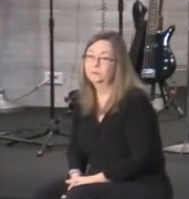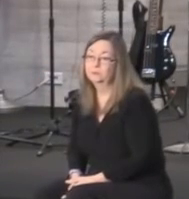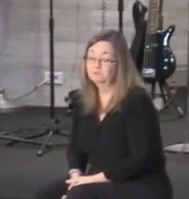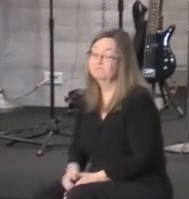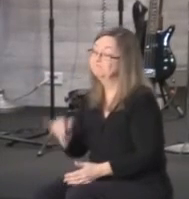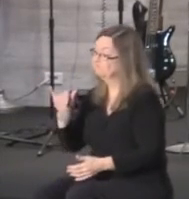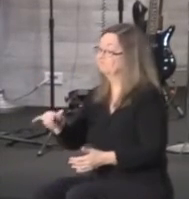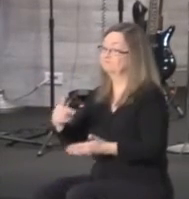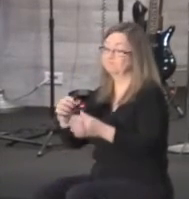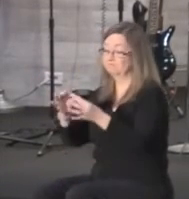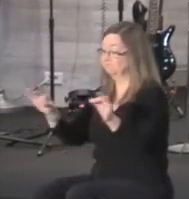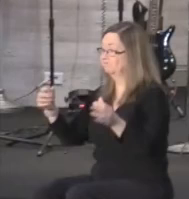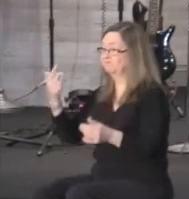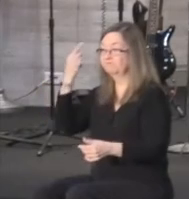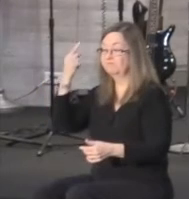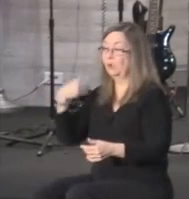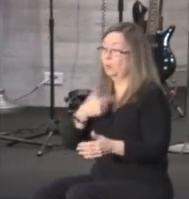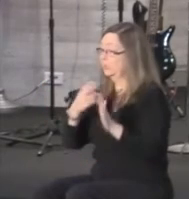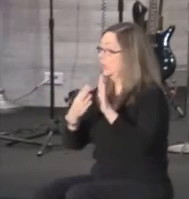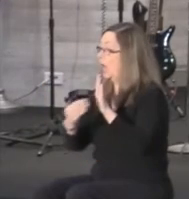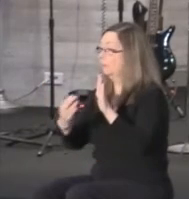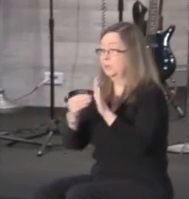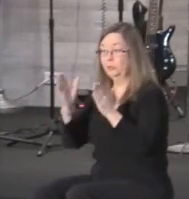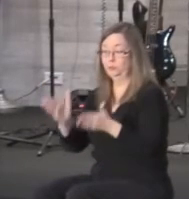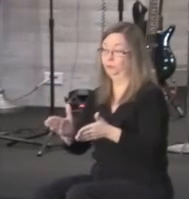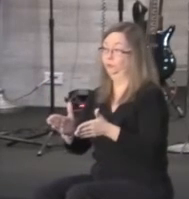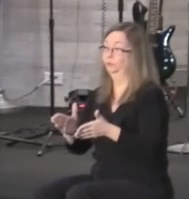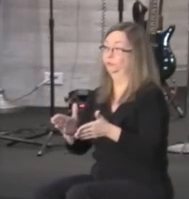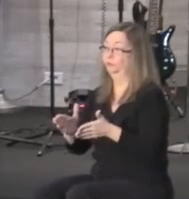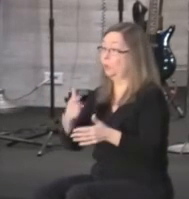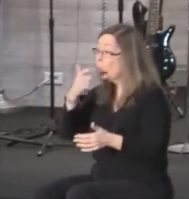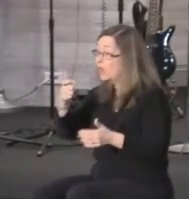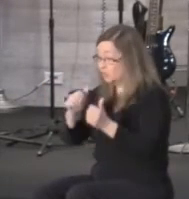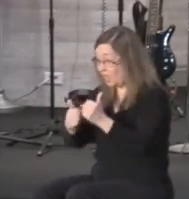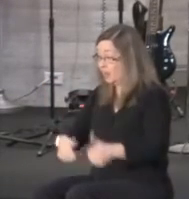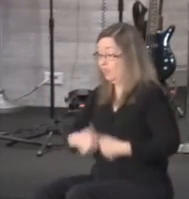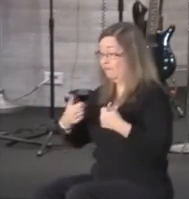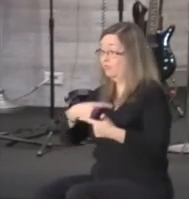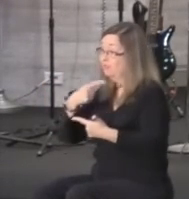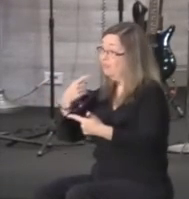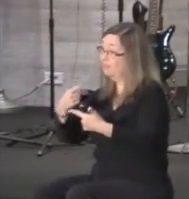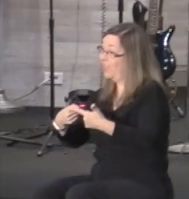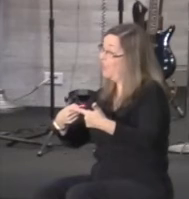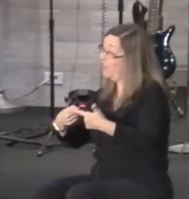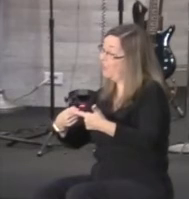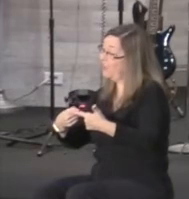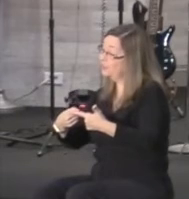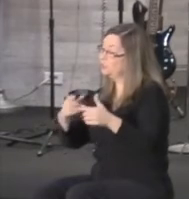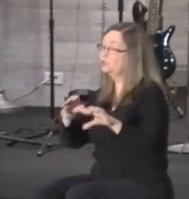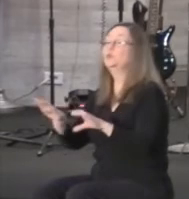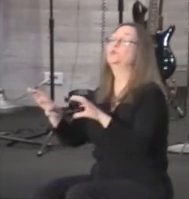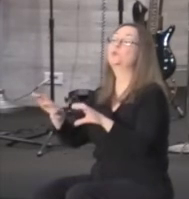There it is. We become mimickers. We watch how they live, and then we